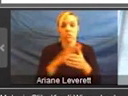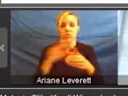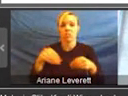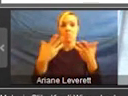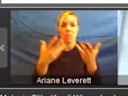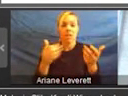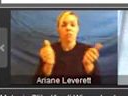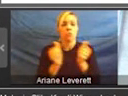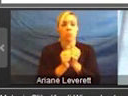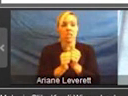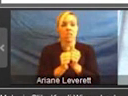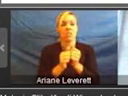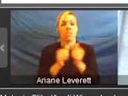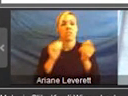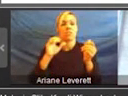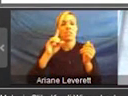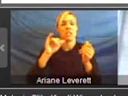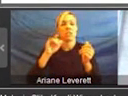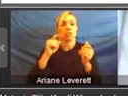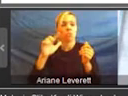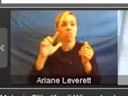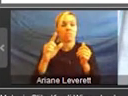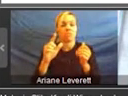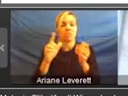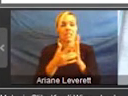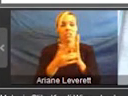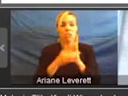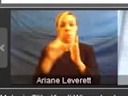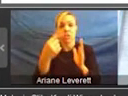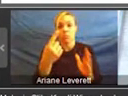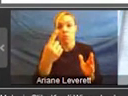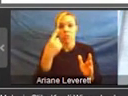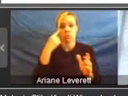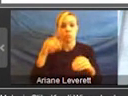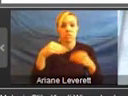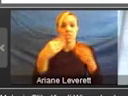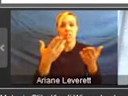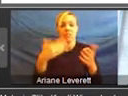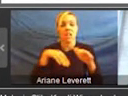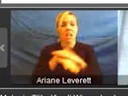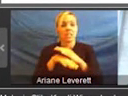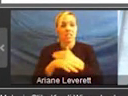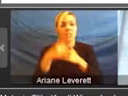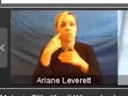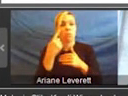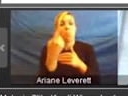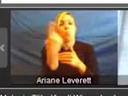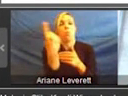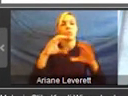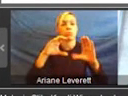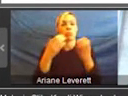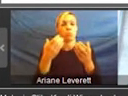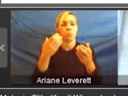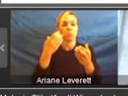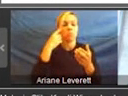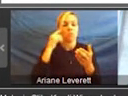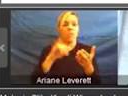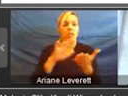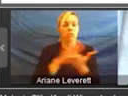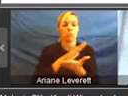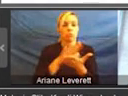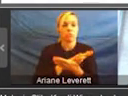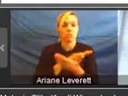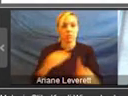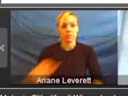to provide access for a specific group in this school, one has to be aware that this